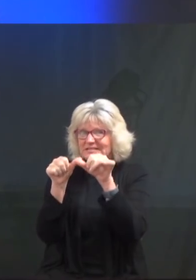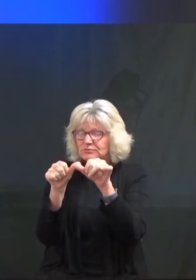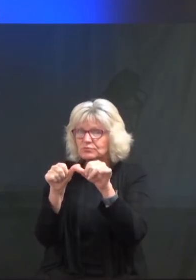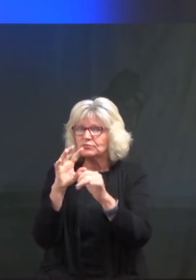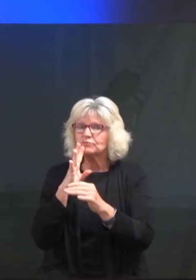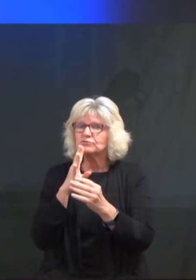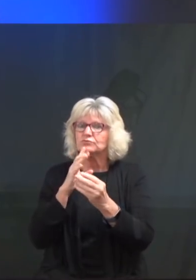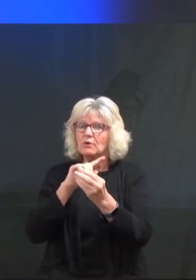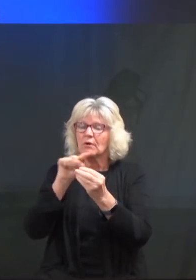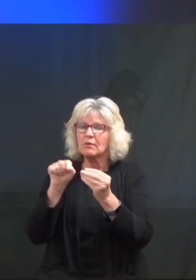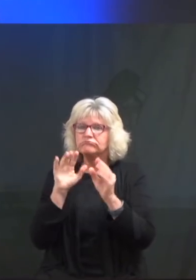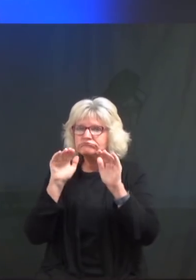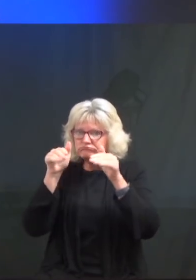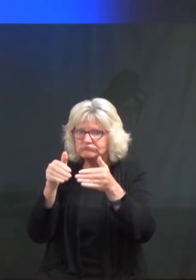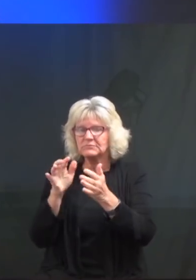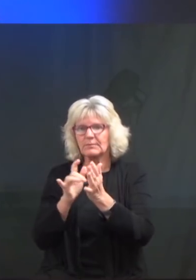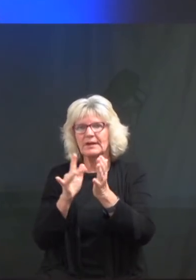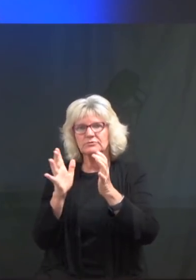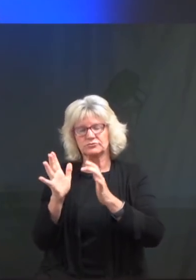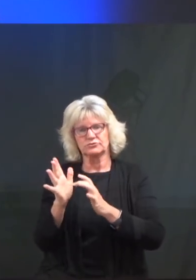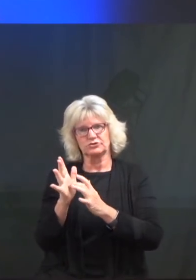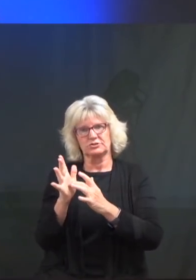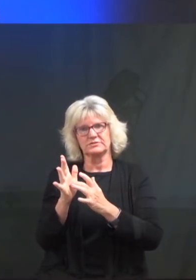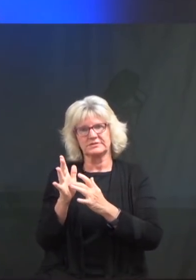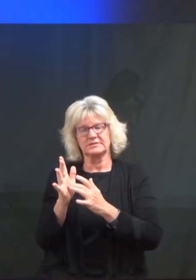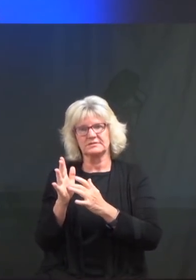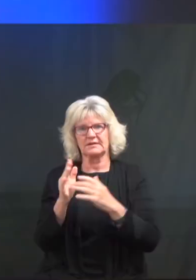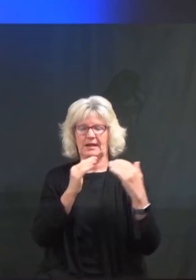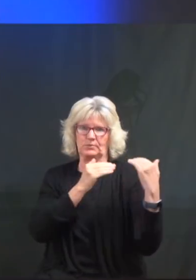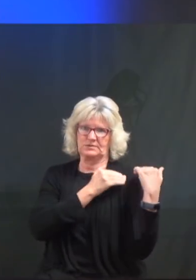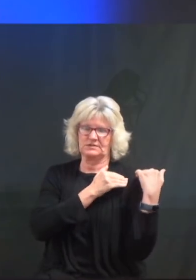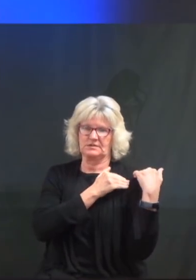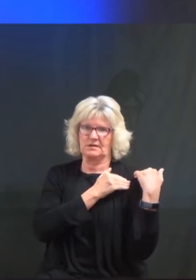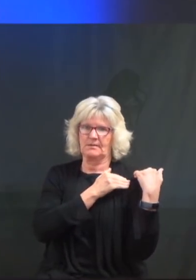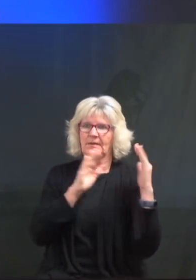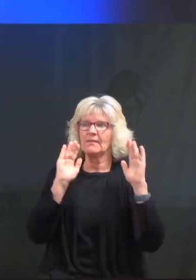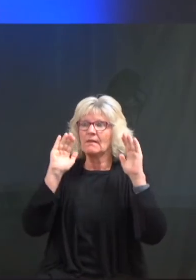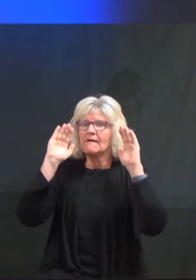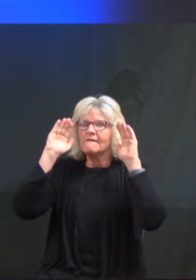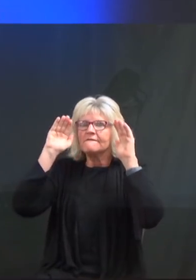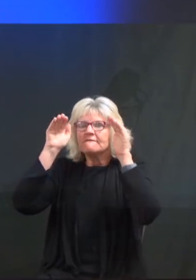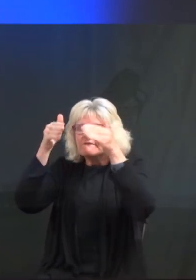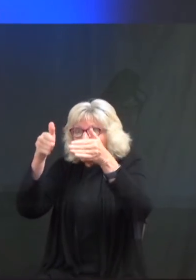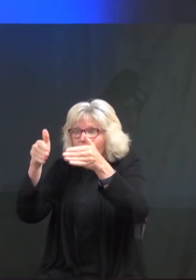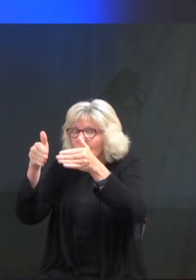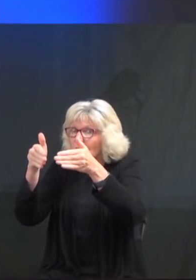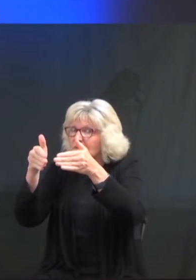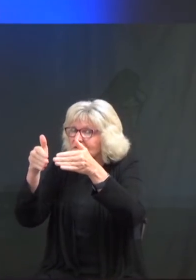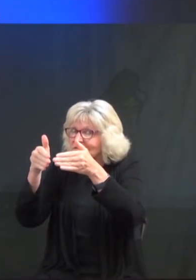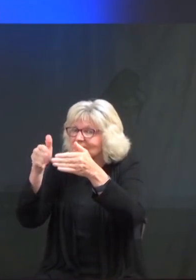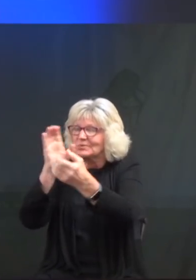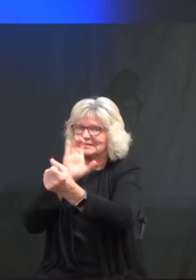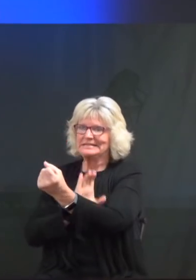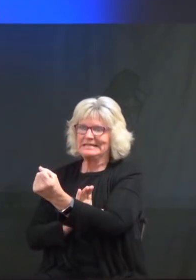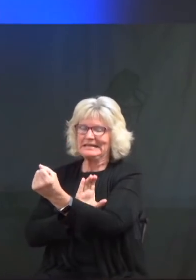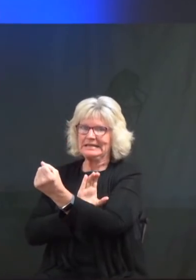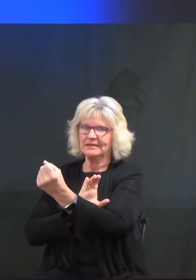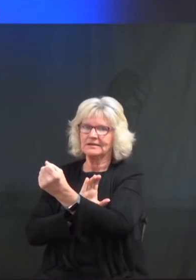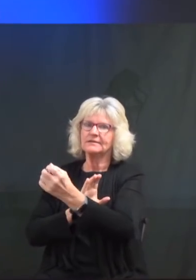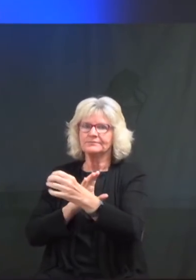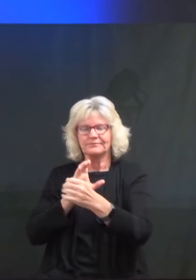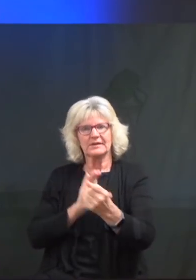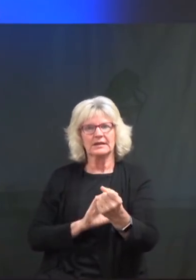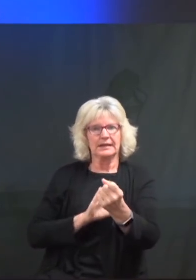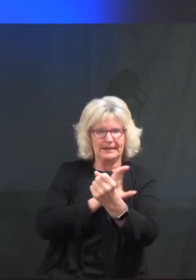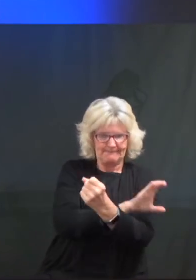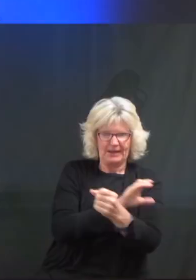they continued to talk about Jesus. That was the job. But it seemed like the focus was a little bit on the empowering.